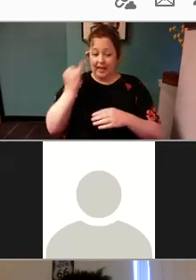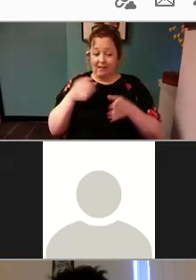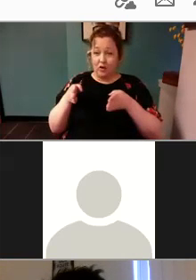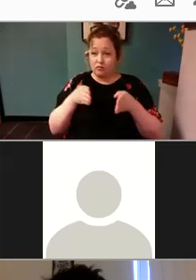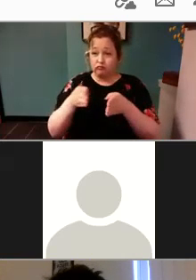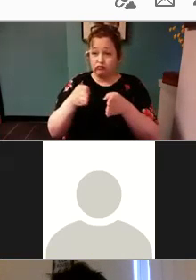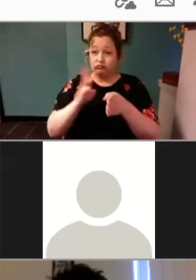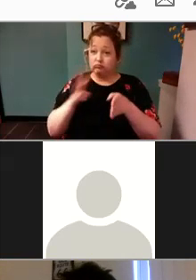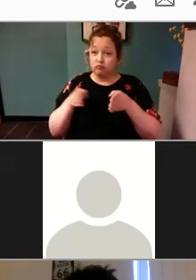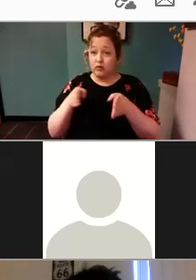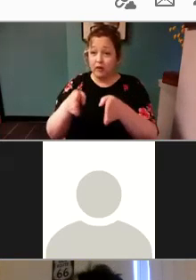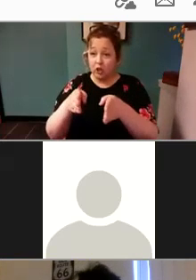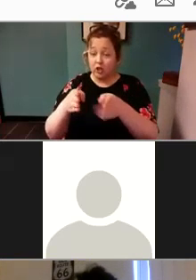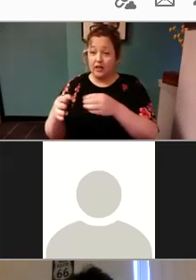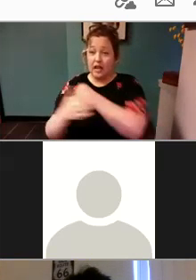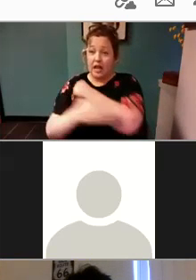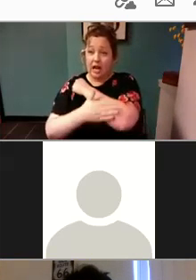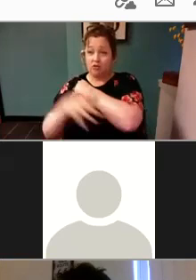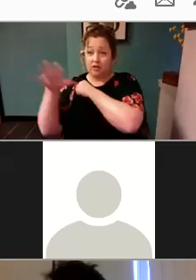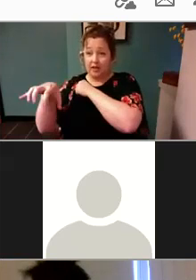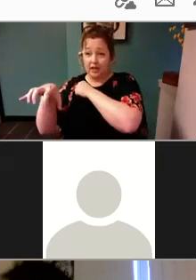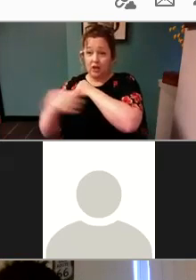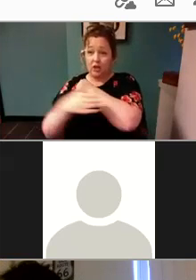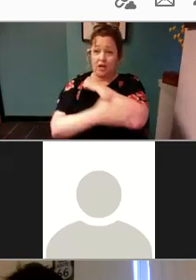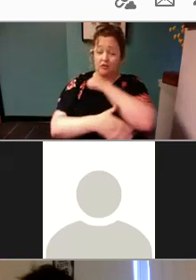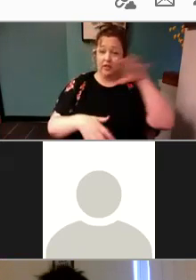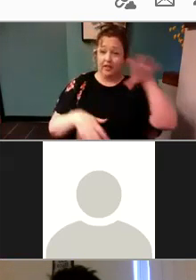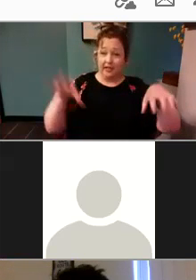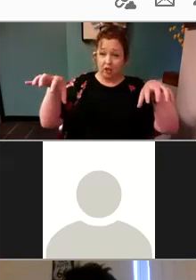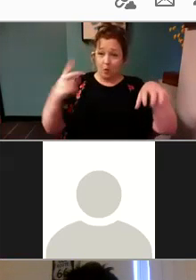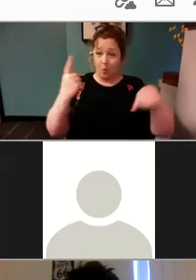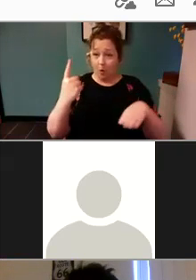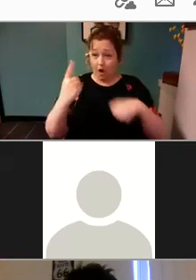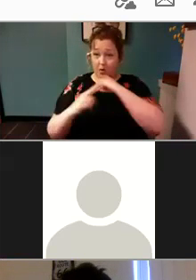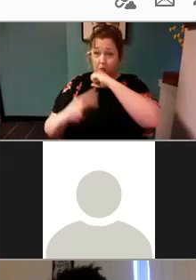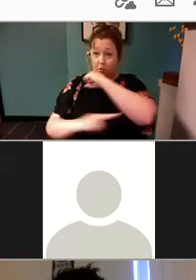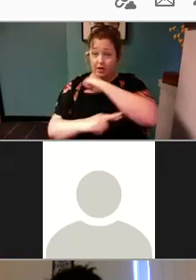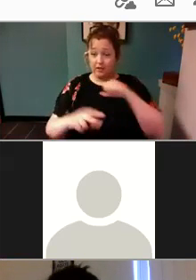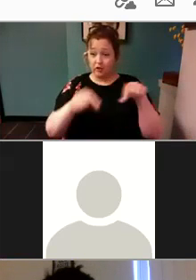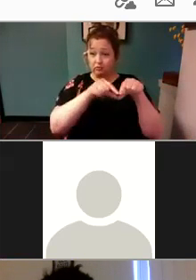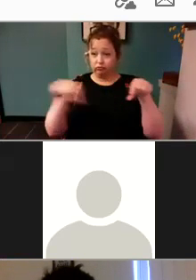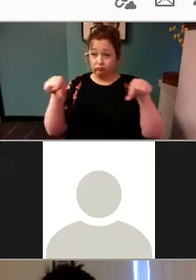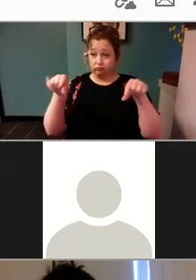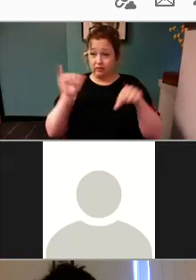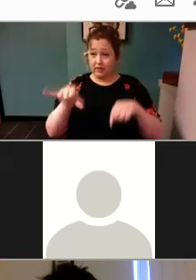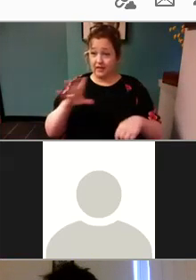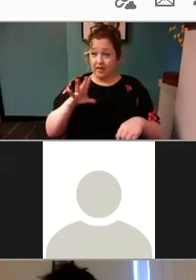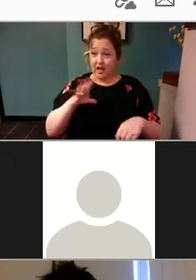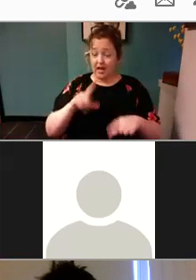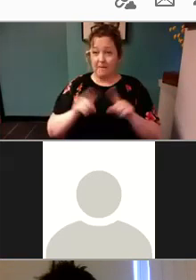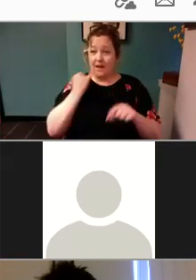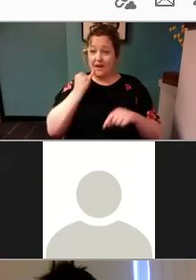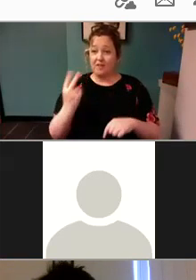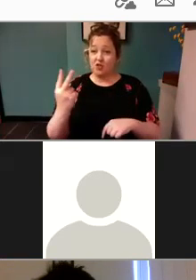the two countries. So by definition, we cannot have a cycle. So So that is basically the